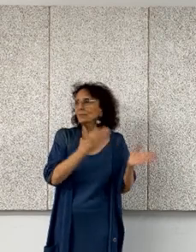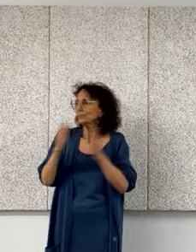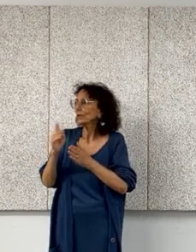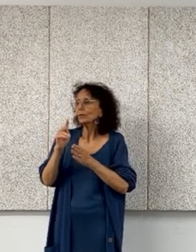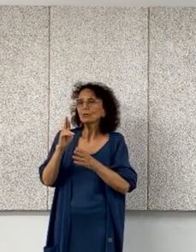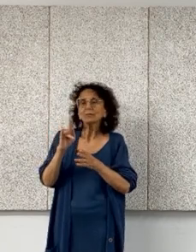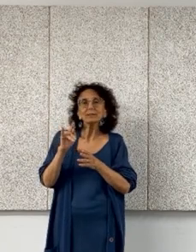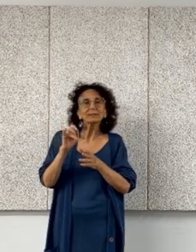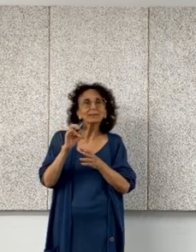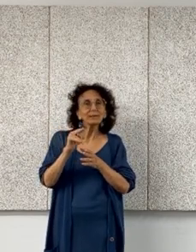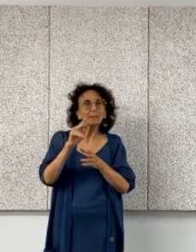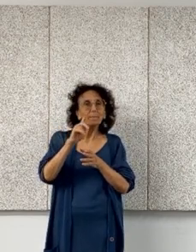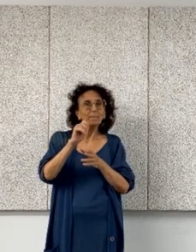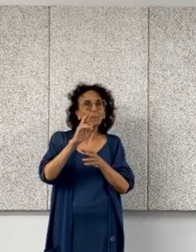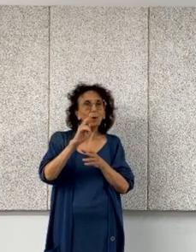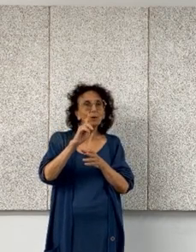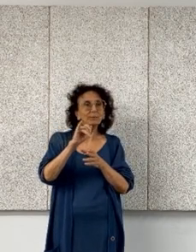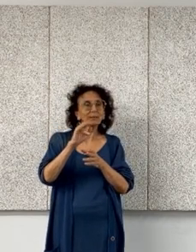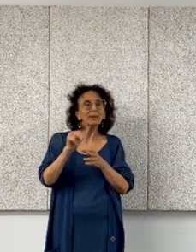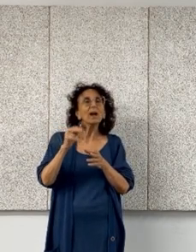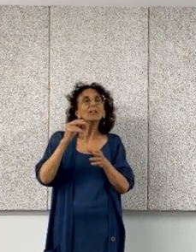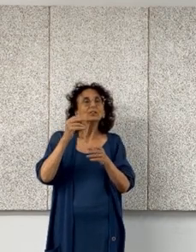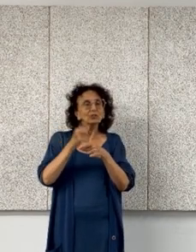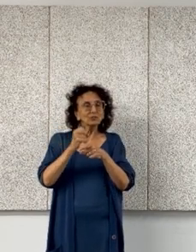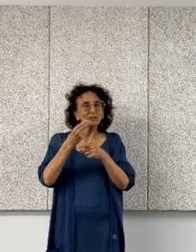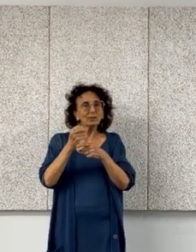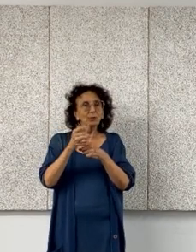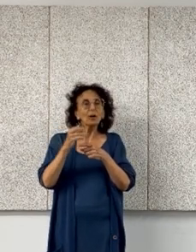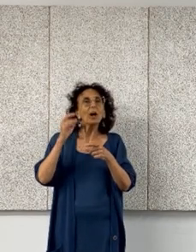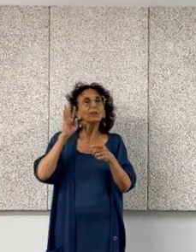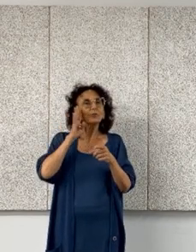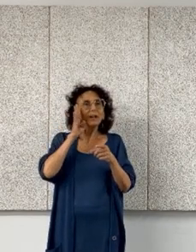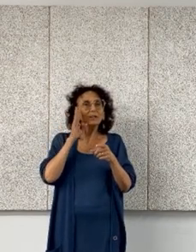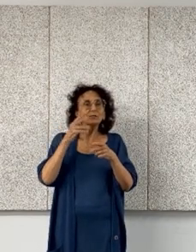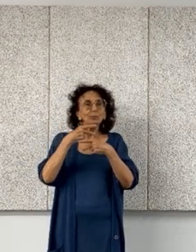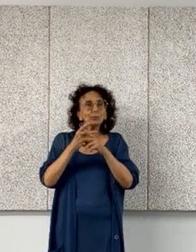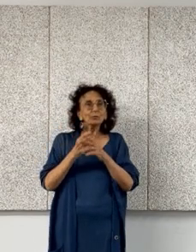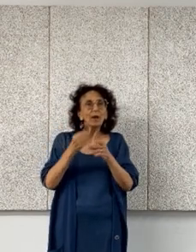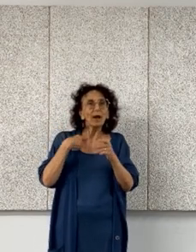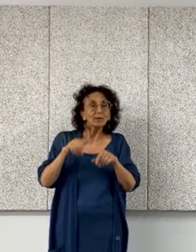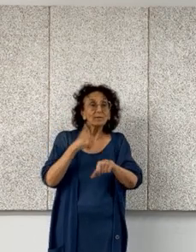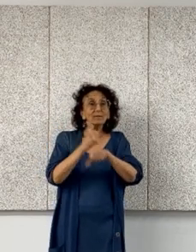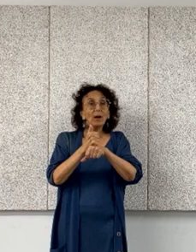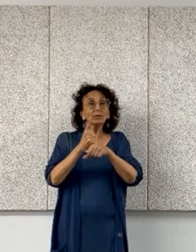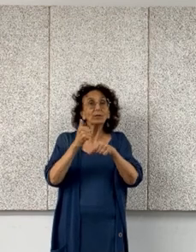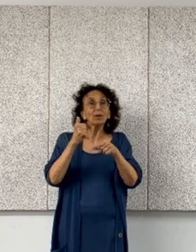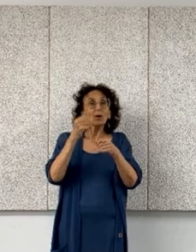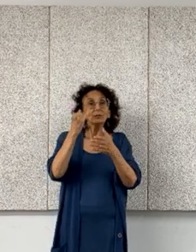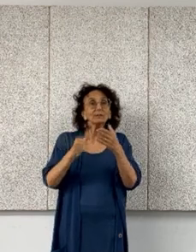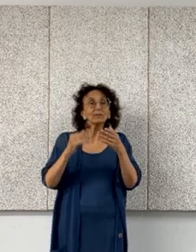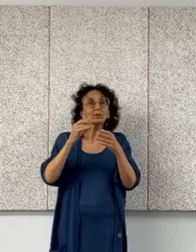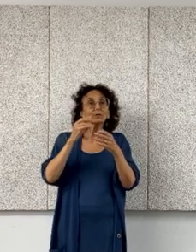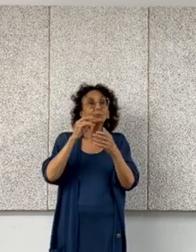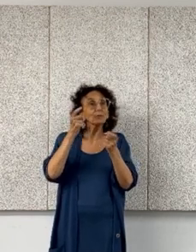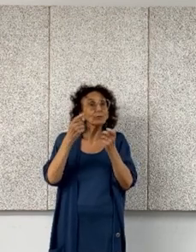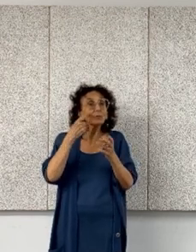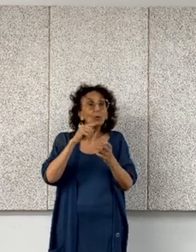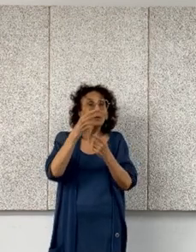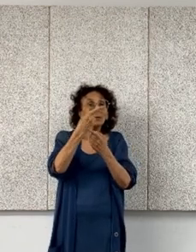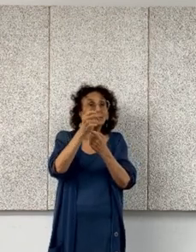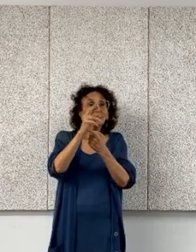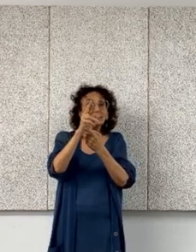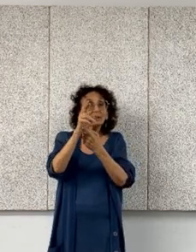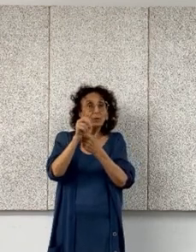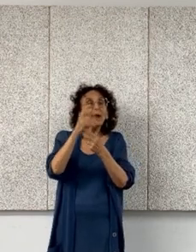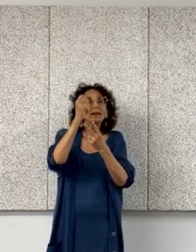her pronouns. I'm a director and creative producer. And the outgoing artistic director, founding artistic director of HERE Art Center. I'm